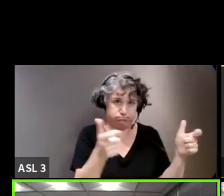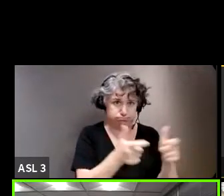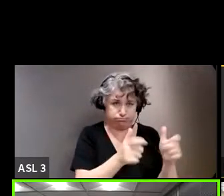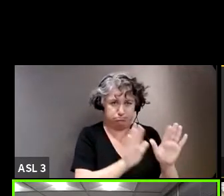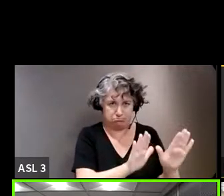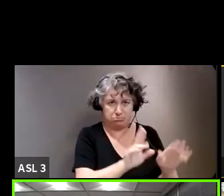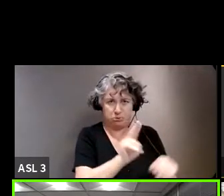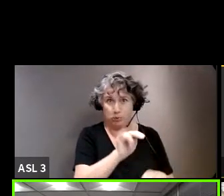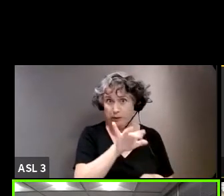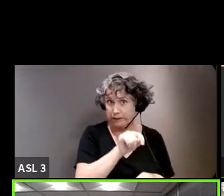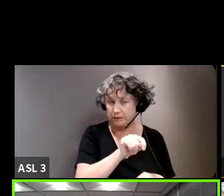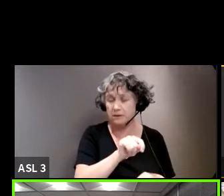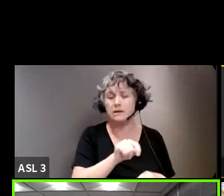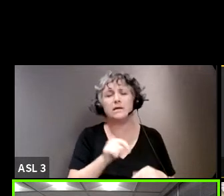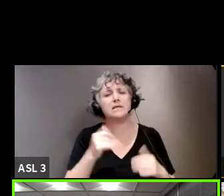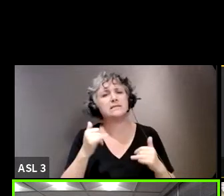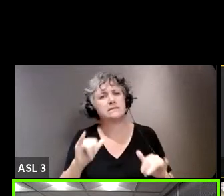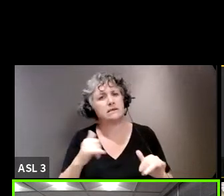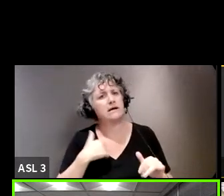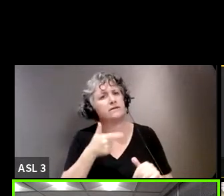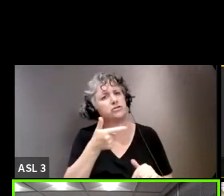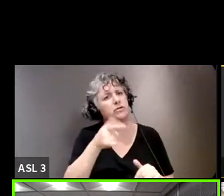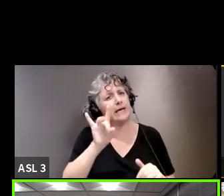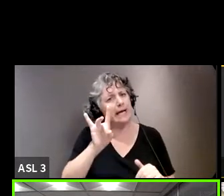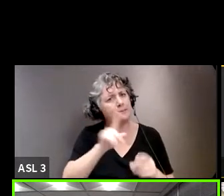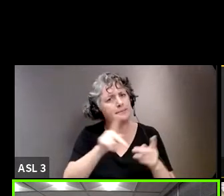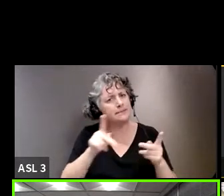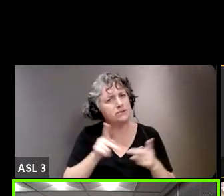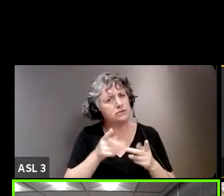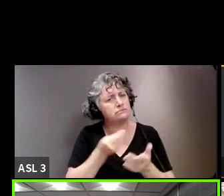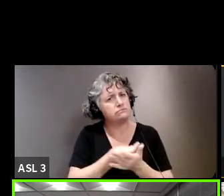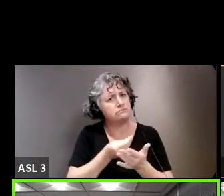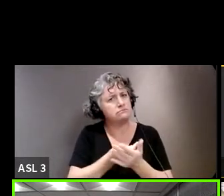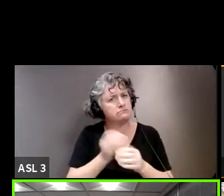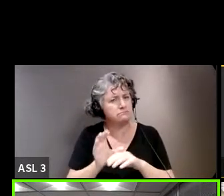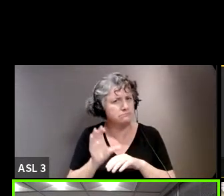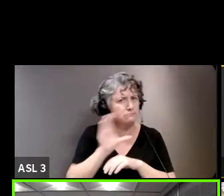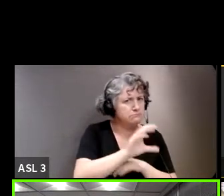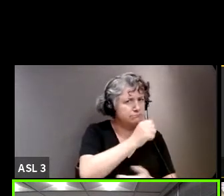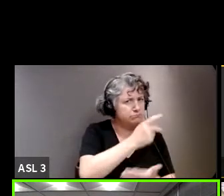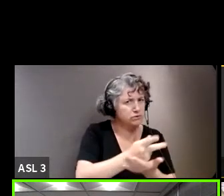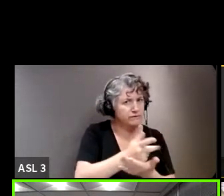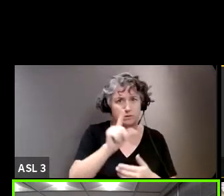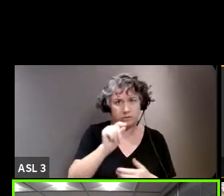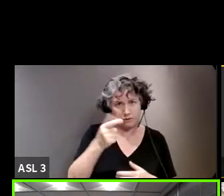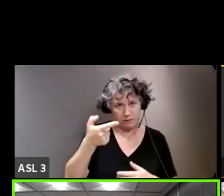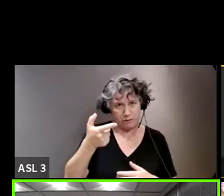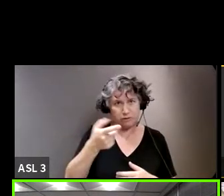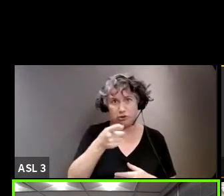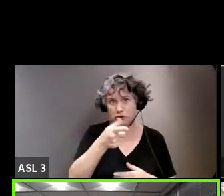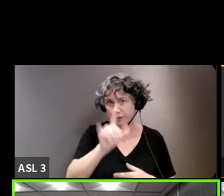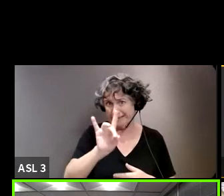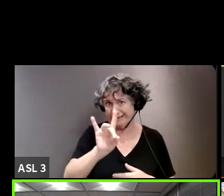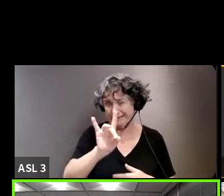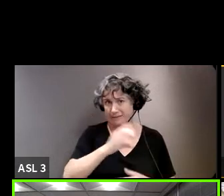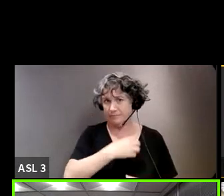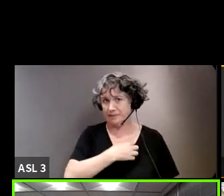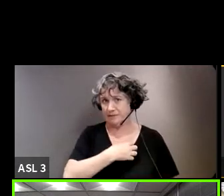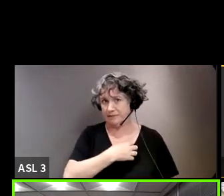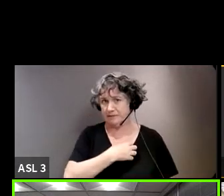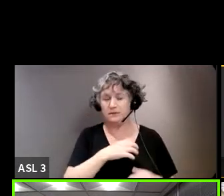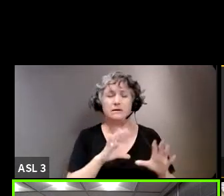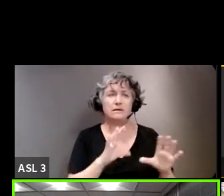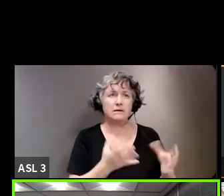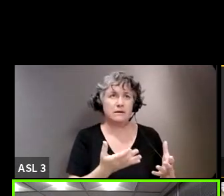um we we still have 28 positions that were budgeted approved and budgeted for 2021. uh and as we talked about earlier